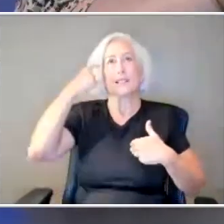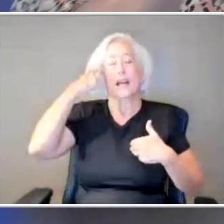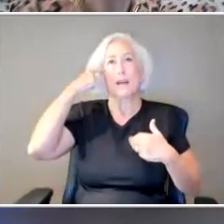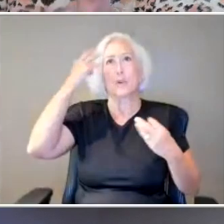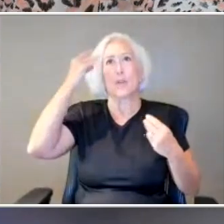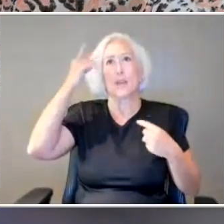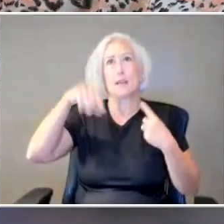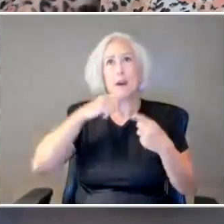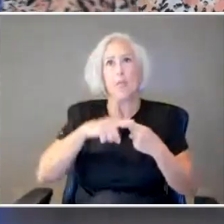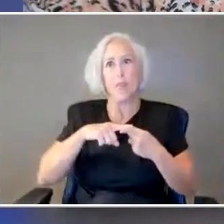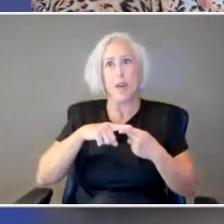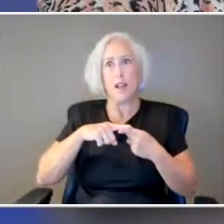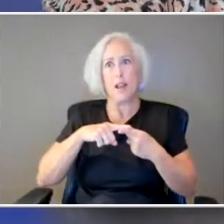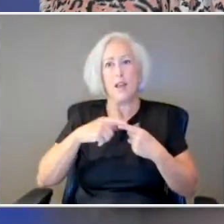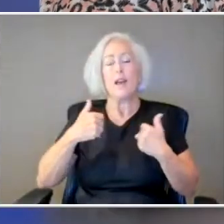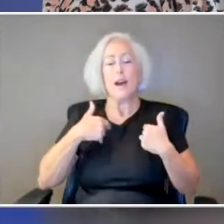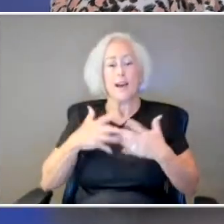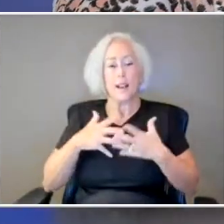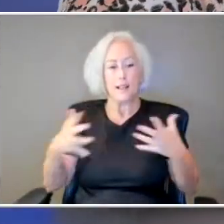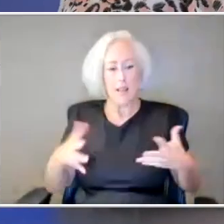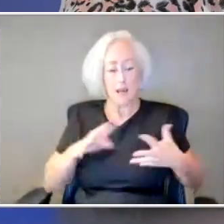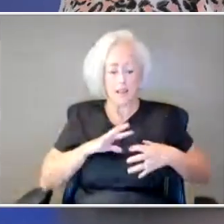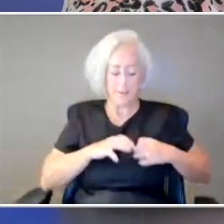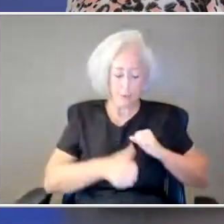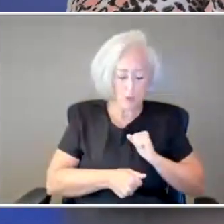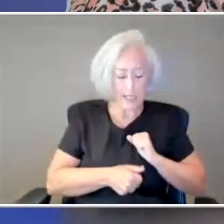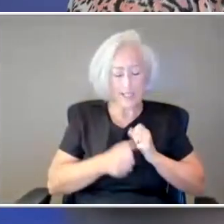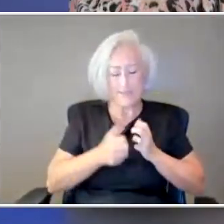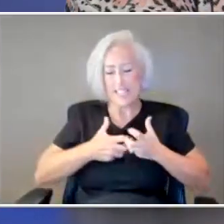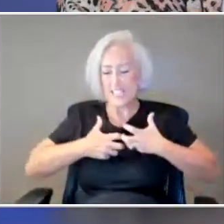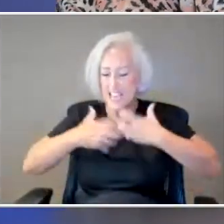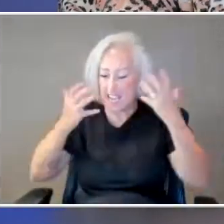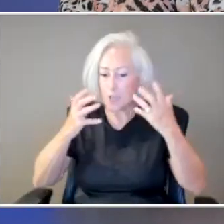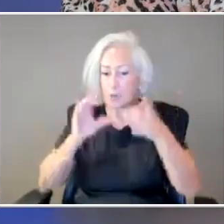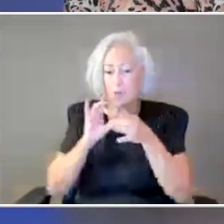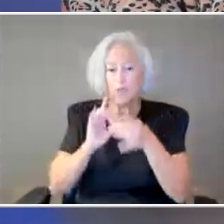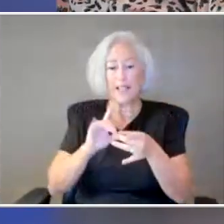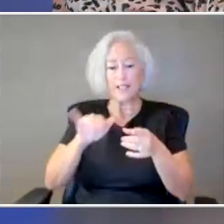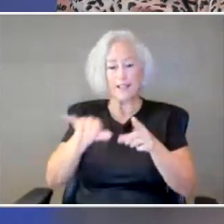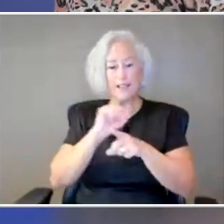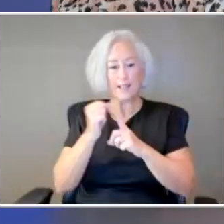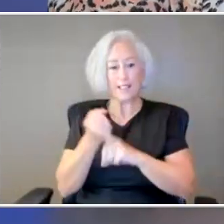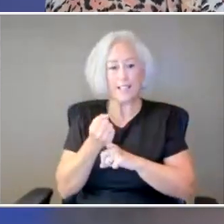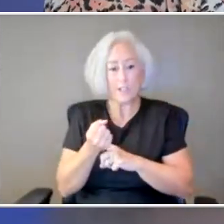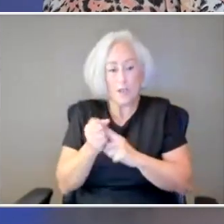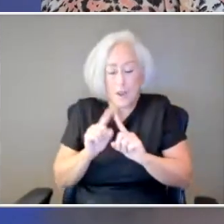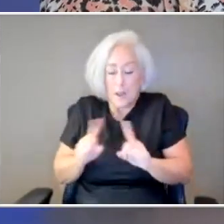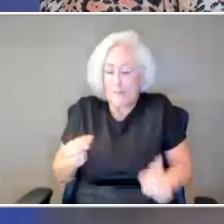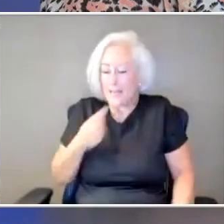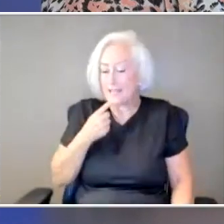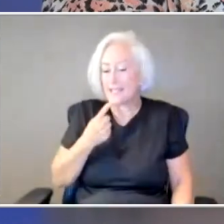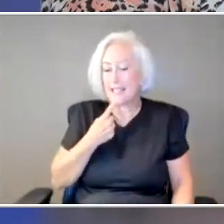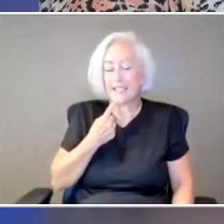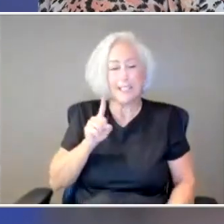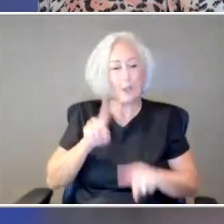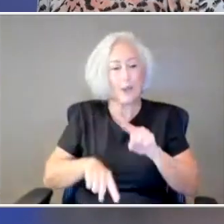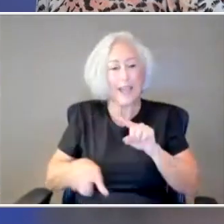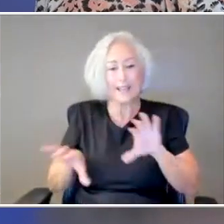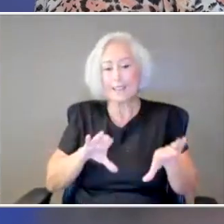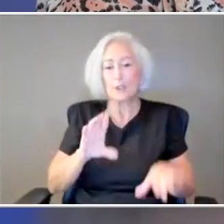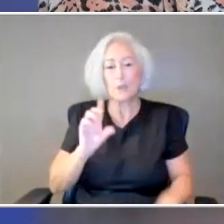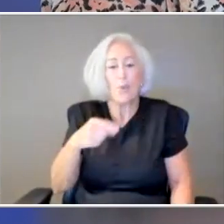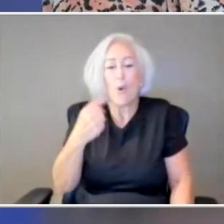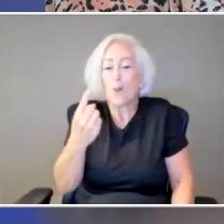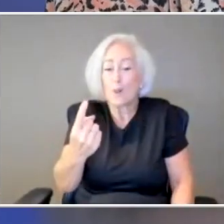about the whole situation. But as I say to my parents a lot, you can't do this alone. I mean, just the amount